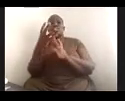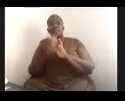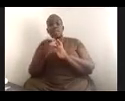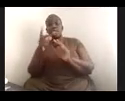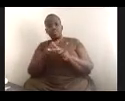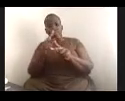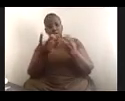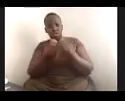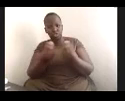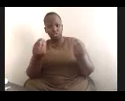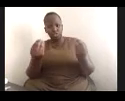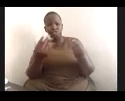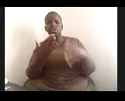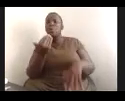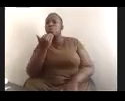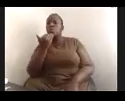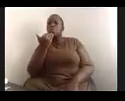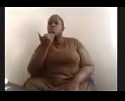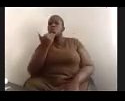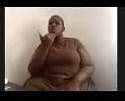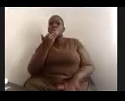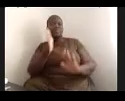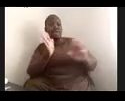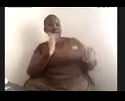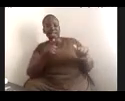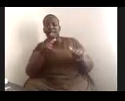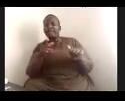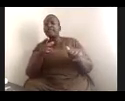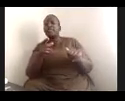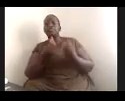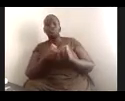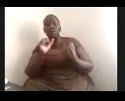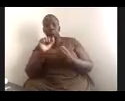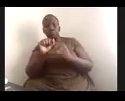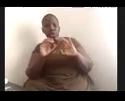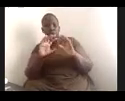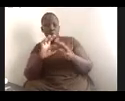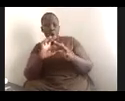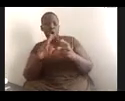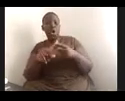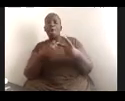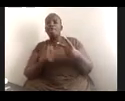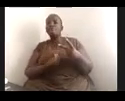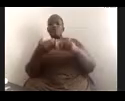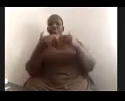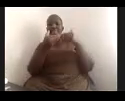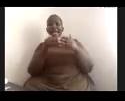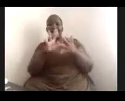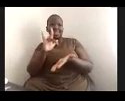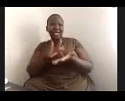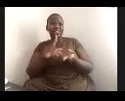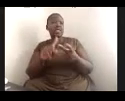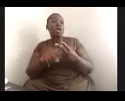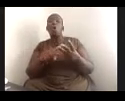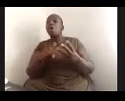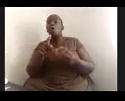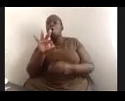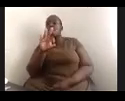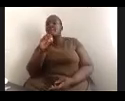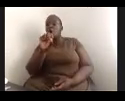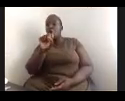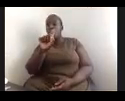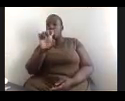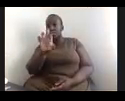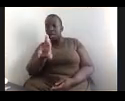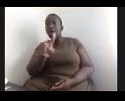prepare children before they leave either children's homes, child and youth care centres, or foster care,